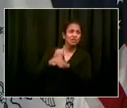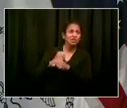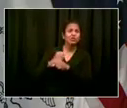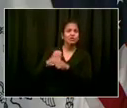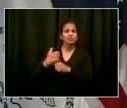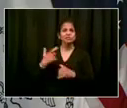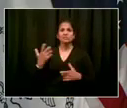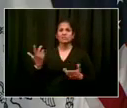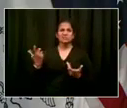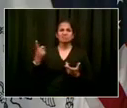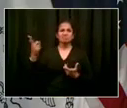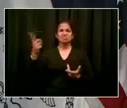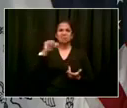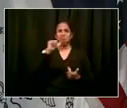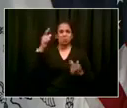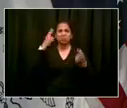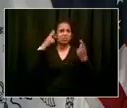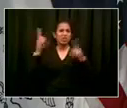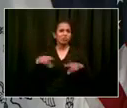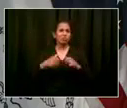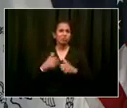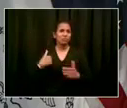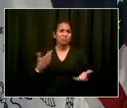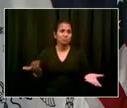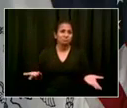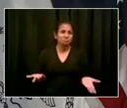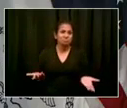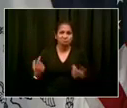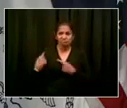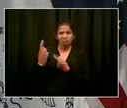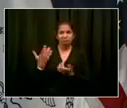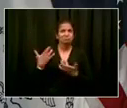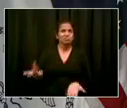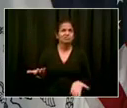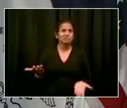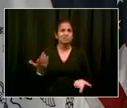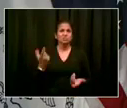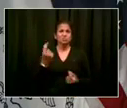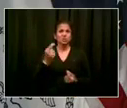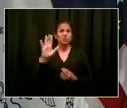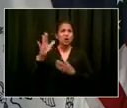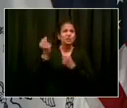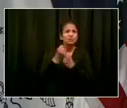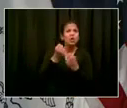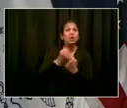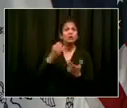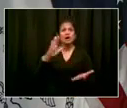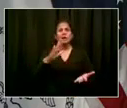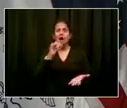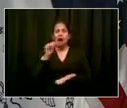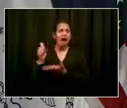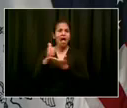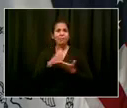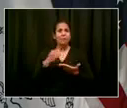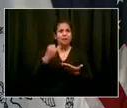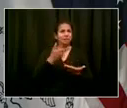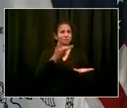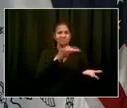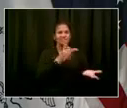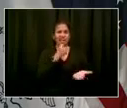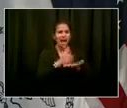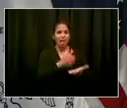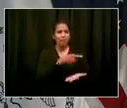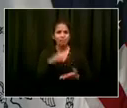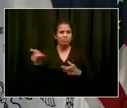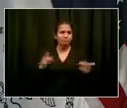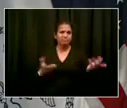about, the workforce of this city allows us to provide services to people that make this